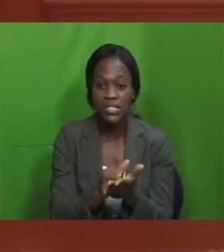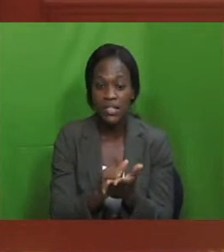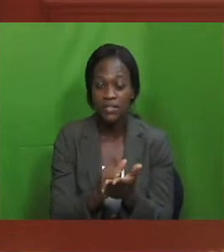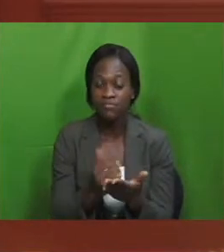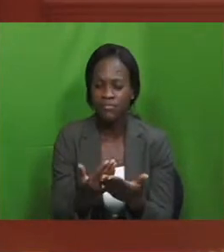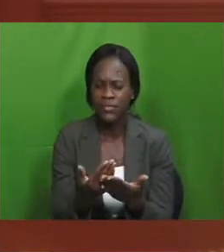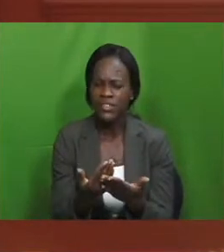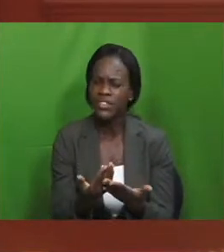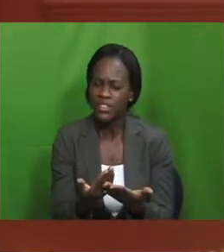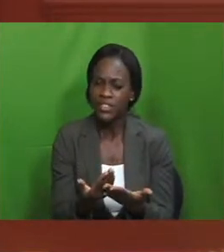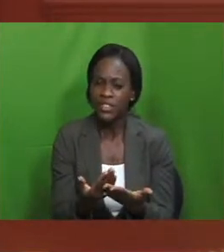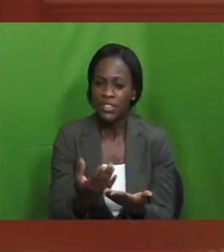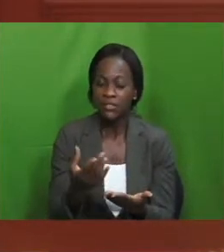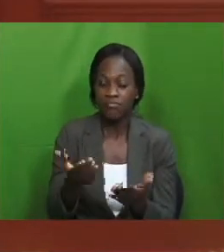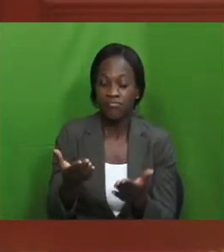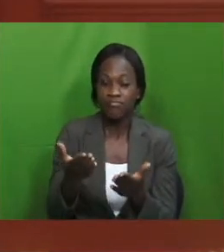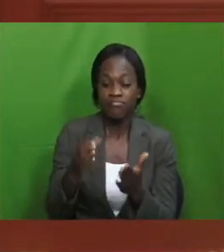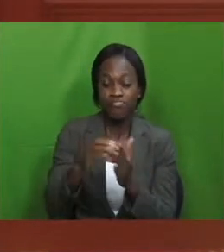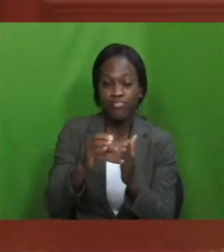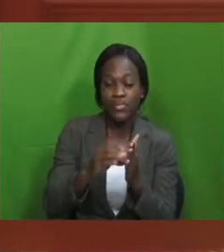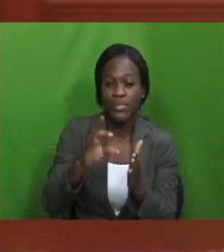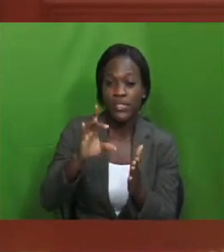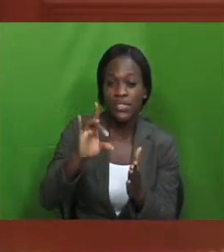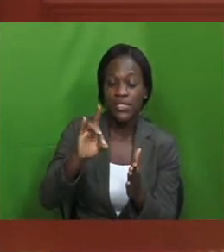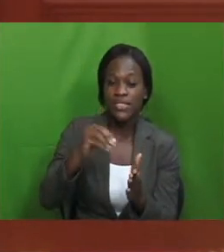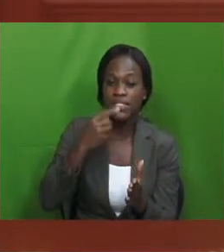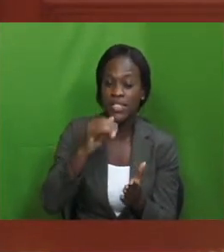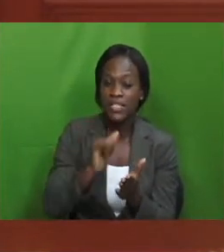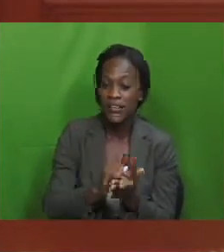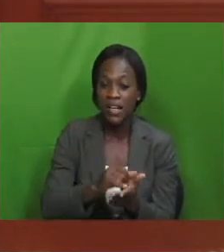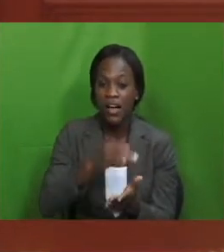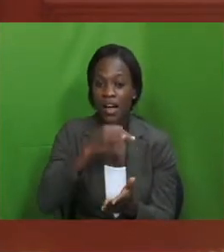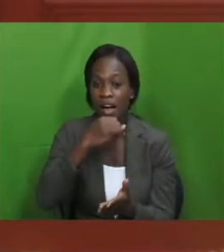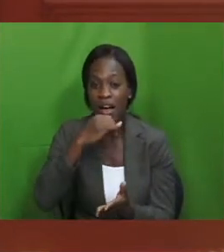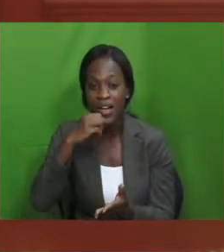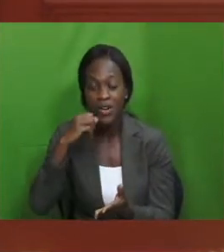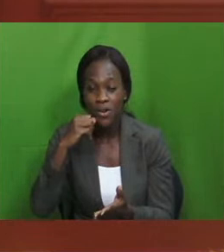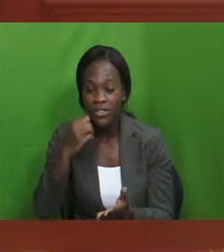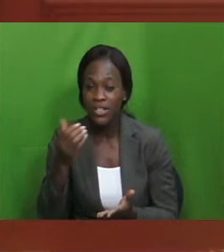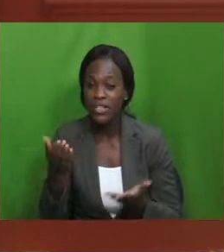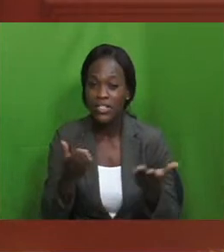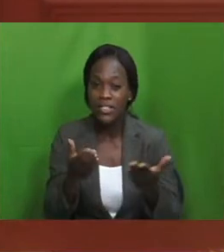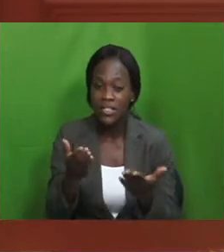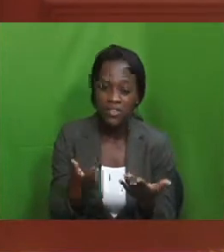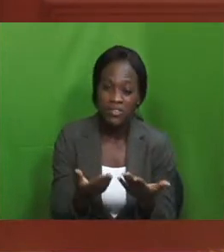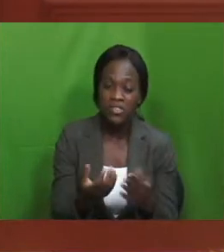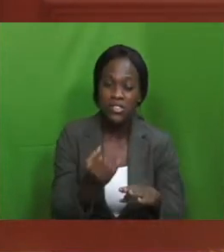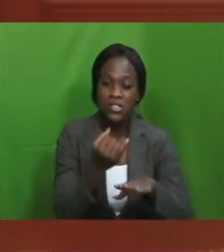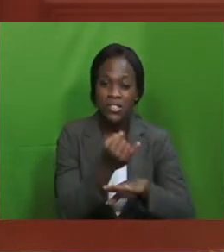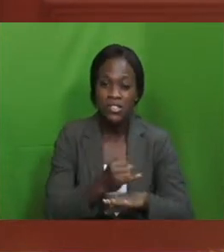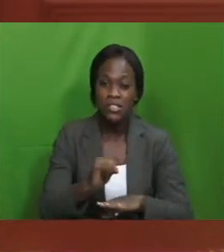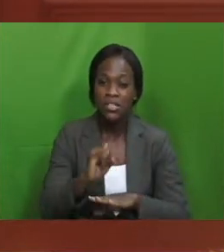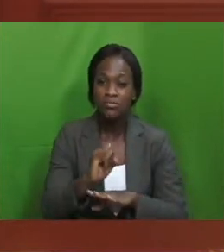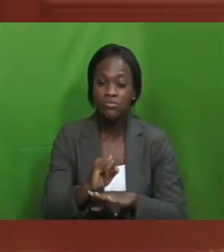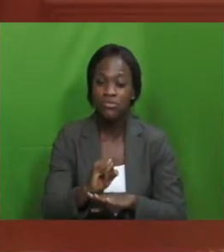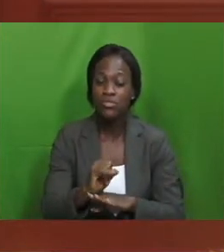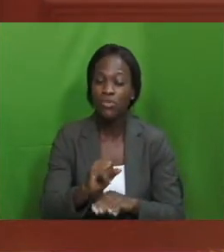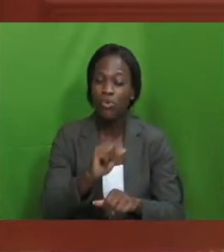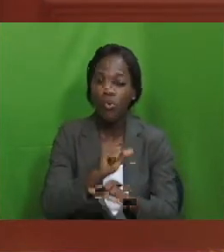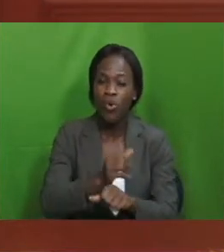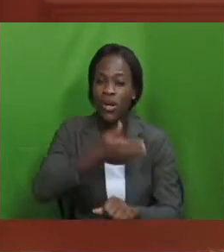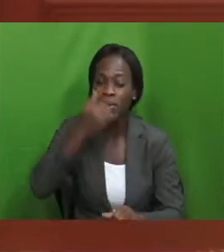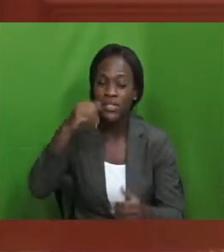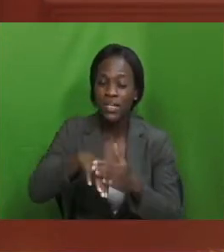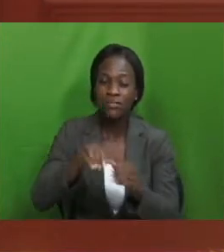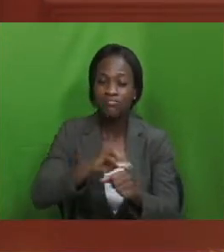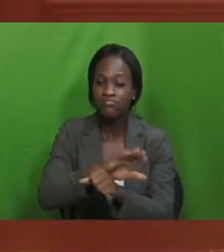80, Mr. Speaker, shows clearly that agriculture, services and industry all performed better in the COVID period to